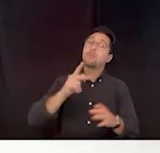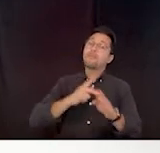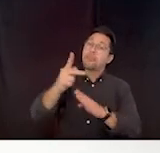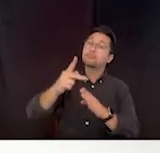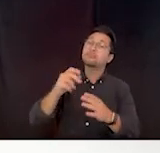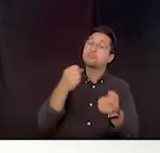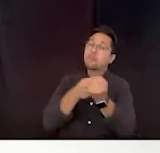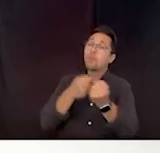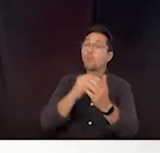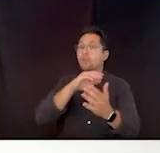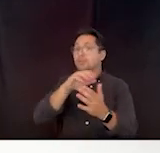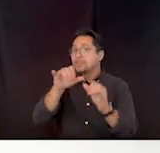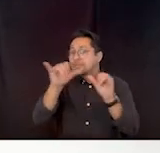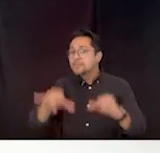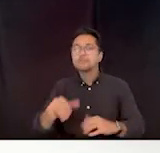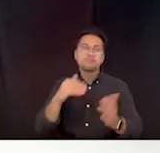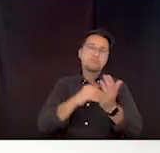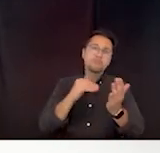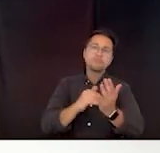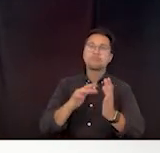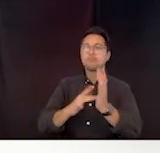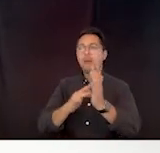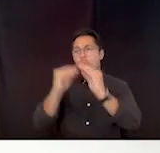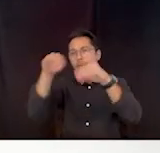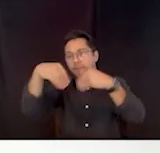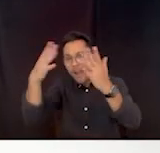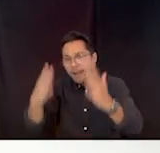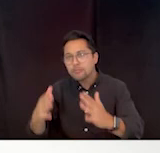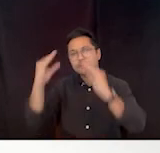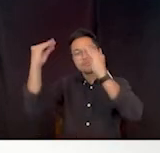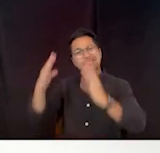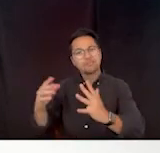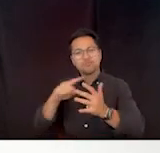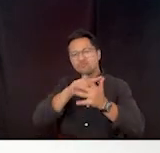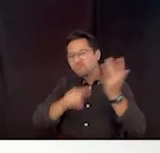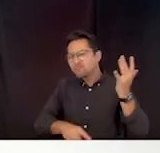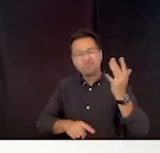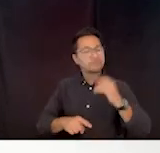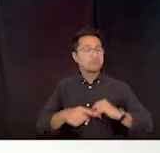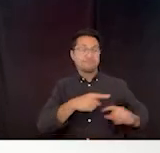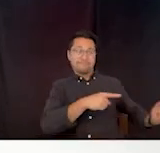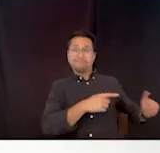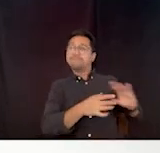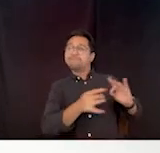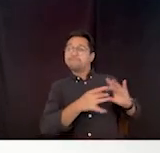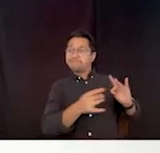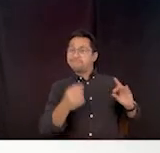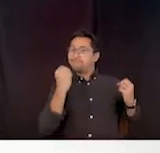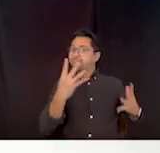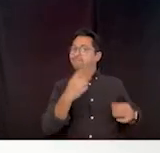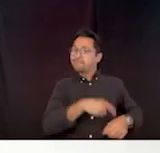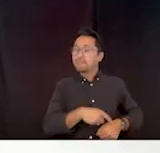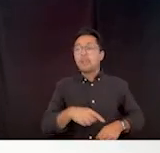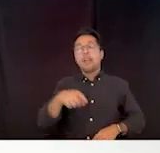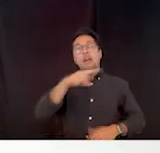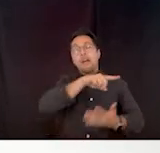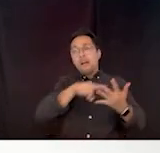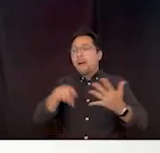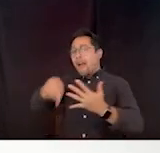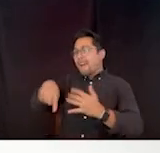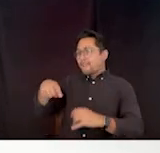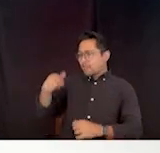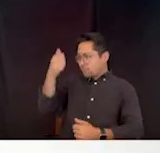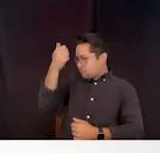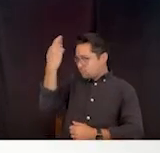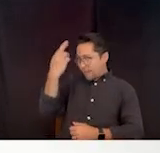the doctors, medical providers, teachers, every person on that team, as Dr. Hans said multiple times, needs to treat you as you are the